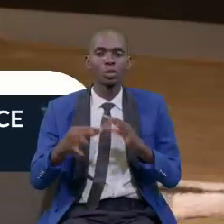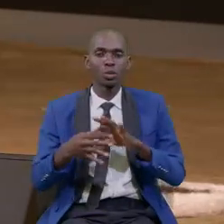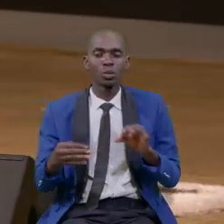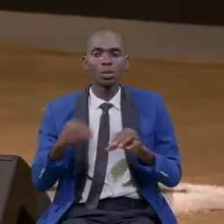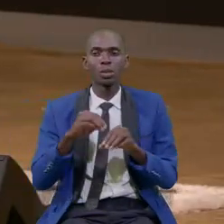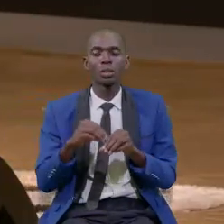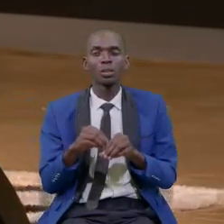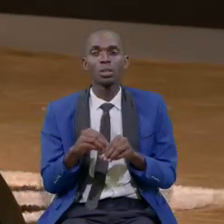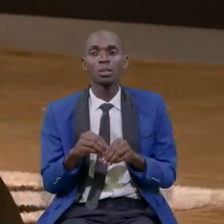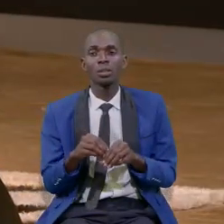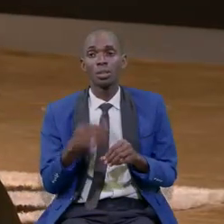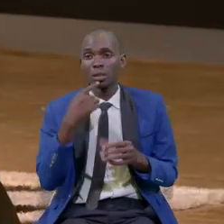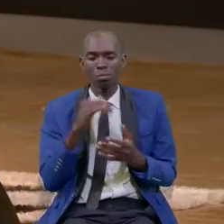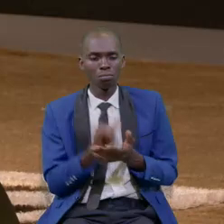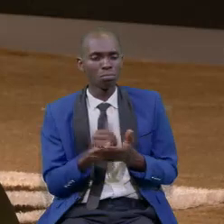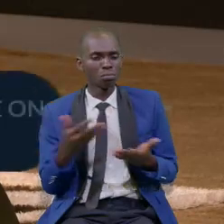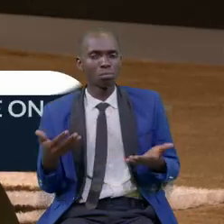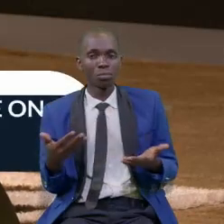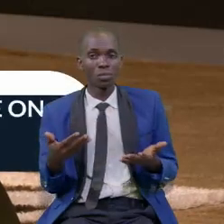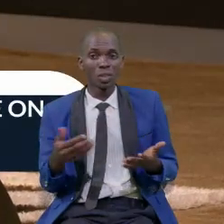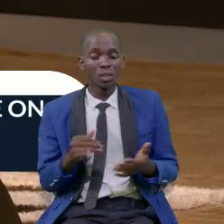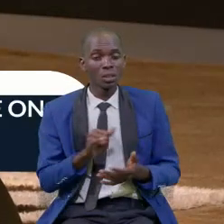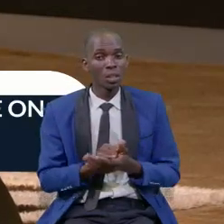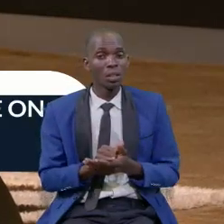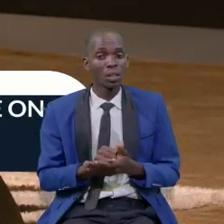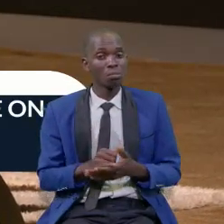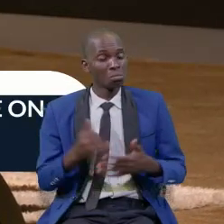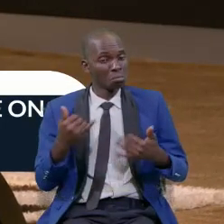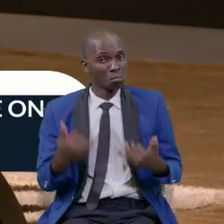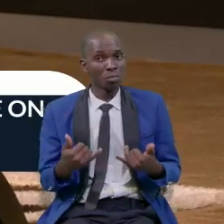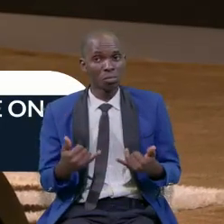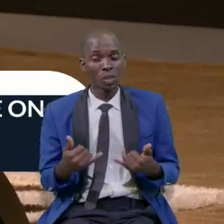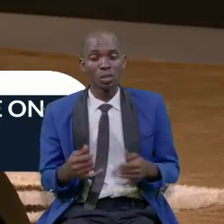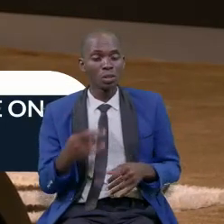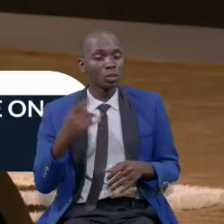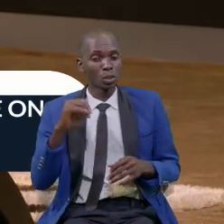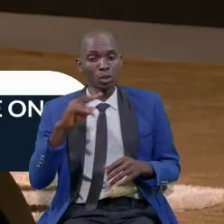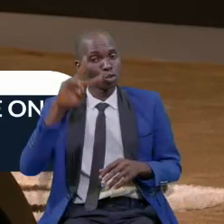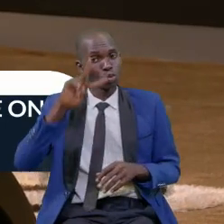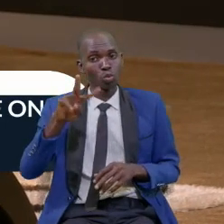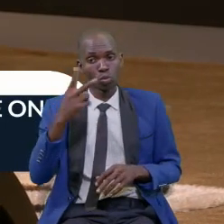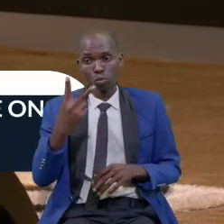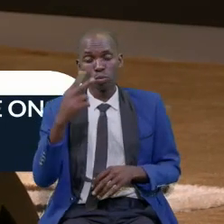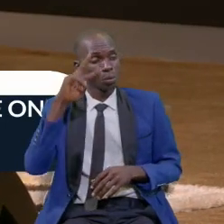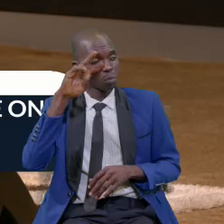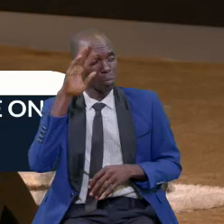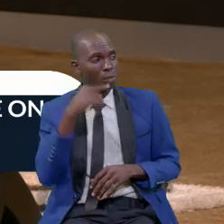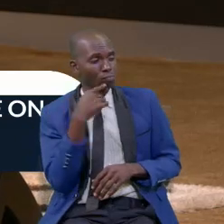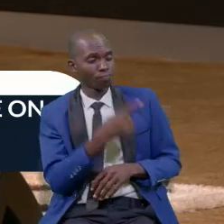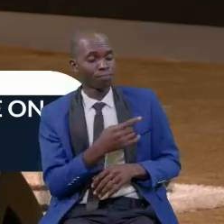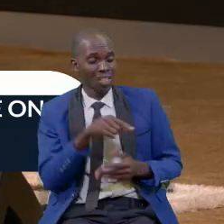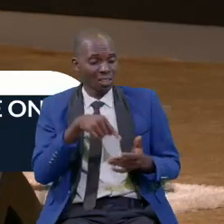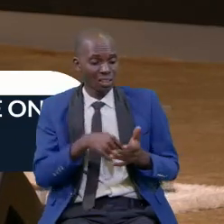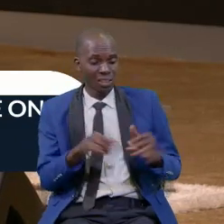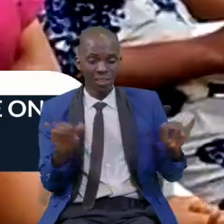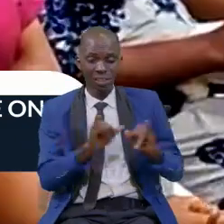They said, this scarlet cord that you are letting us down by, put it there as a sign that